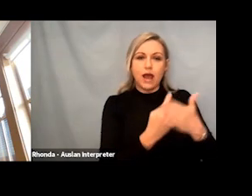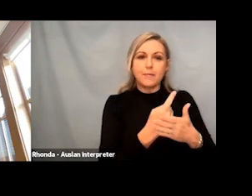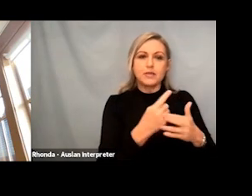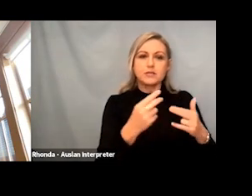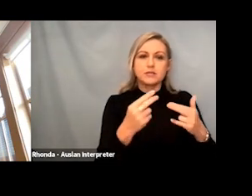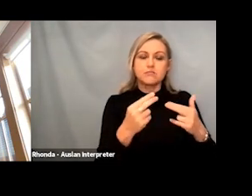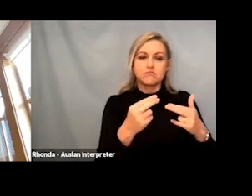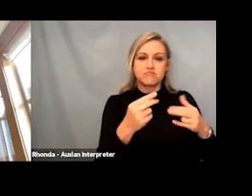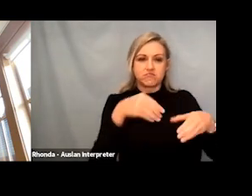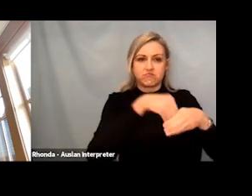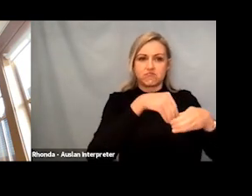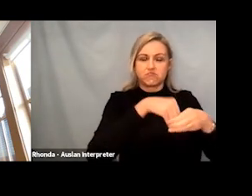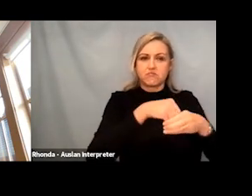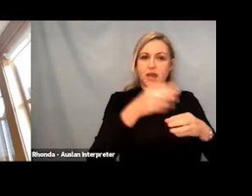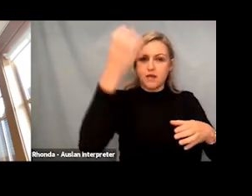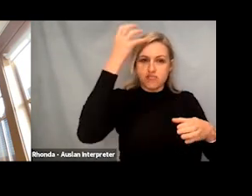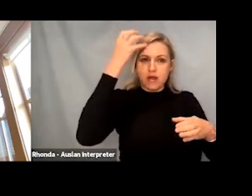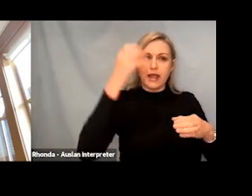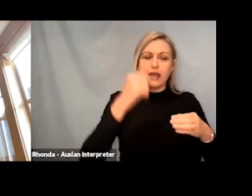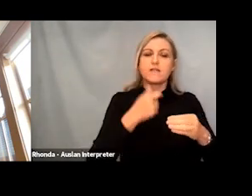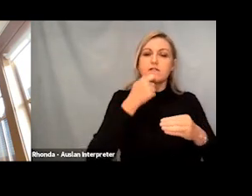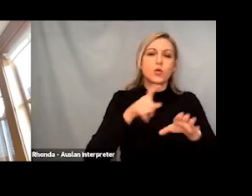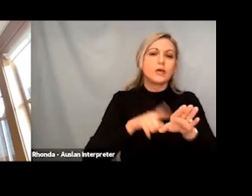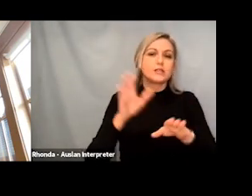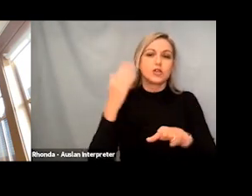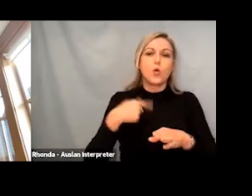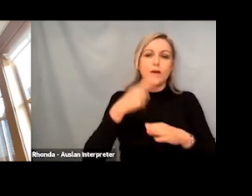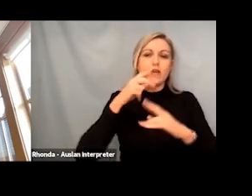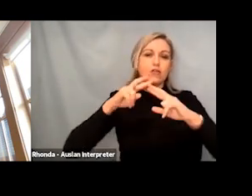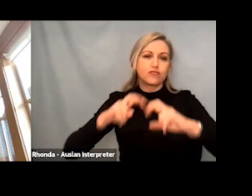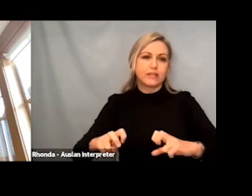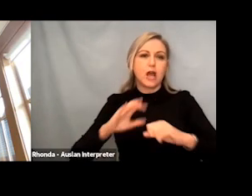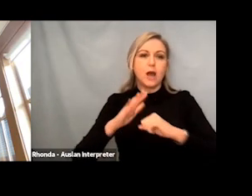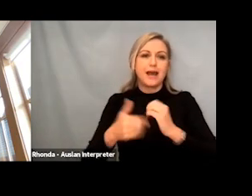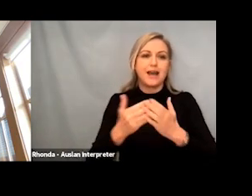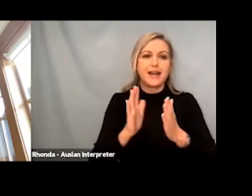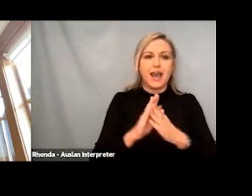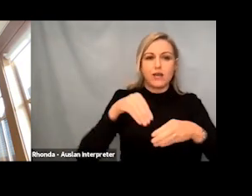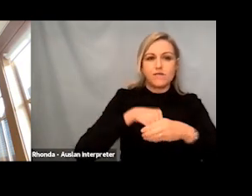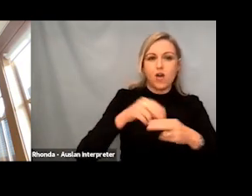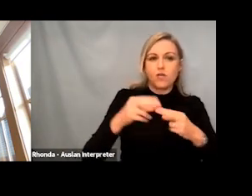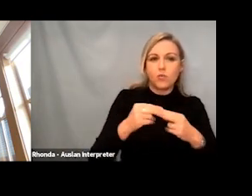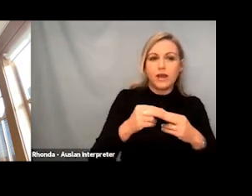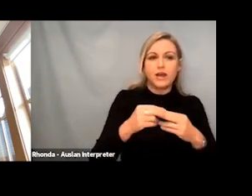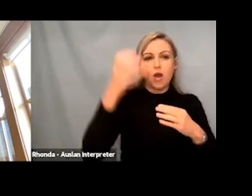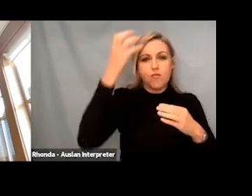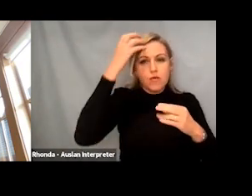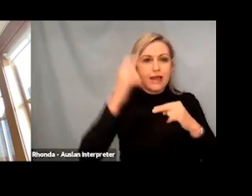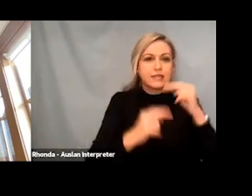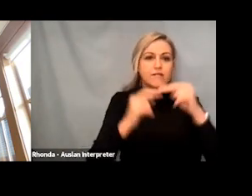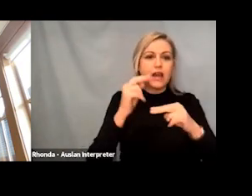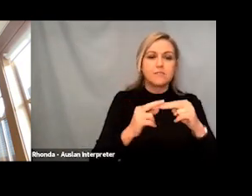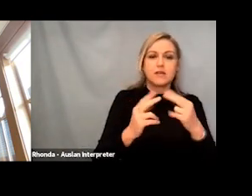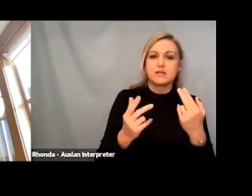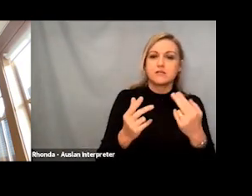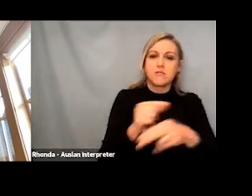ago now, looking at different components of synaptogenesis, spine density growth. So the communicative